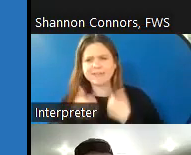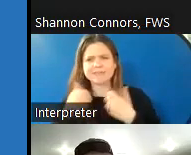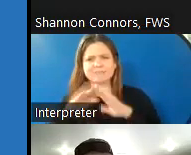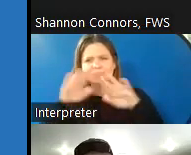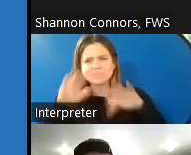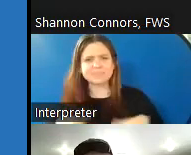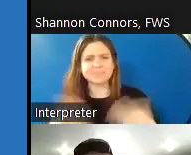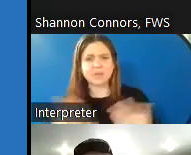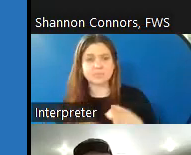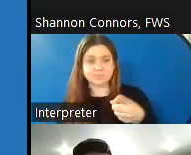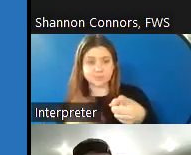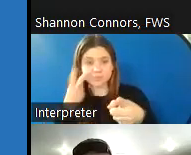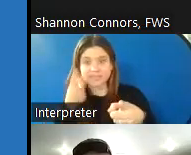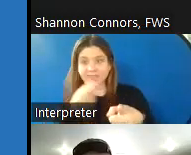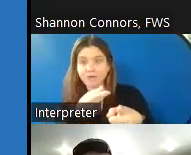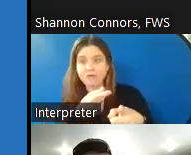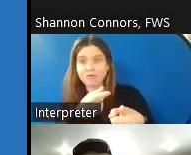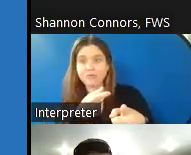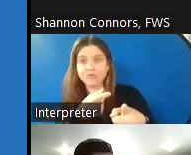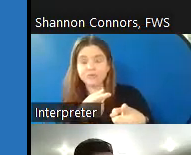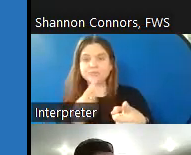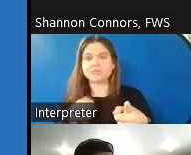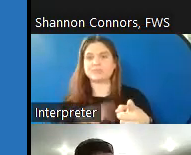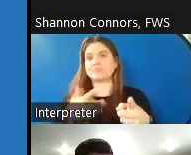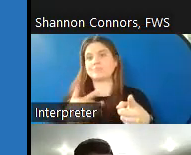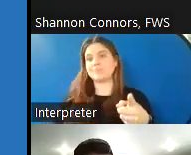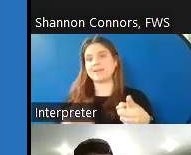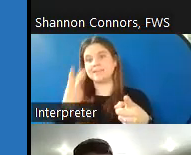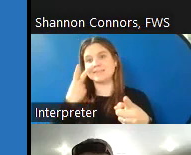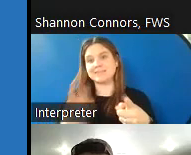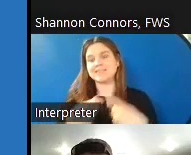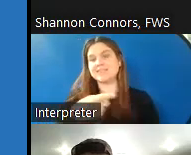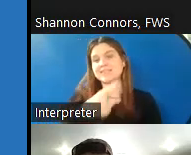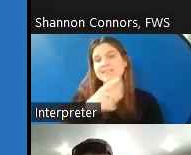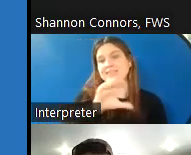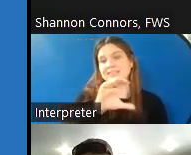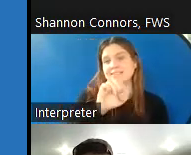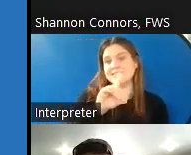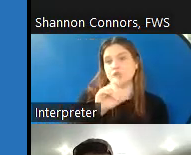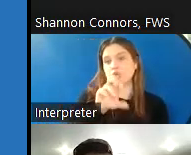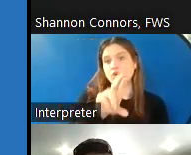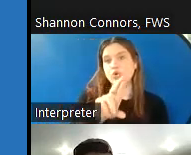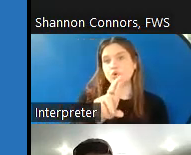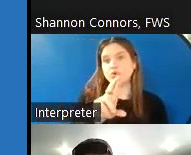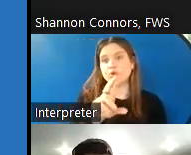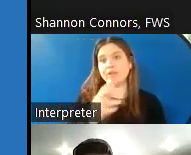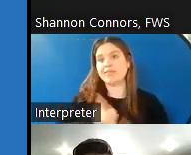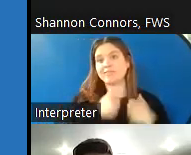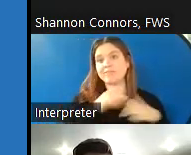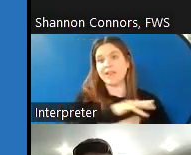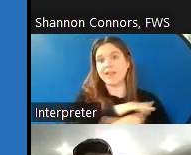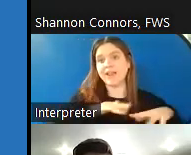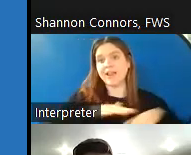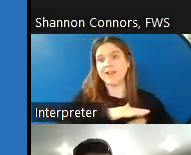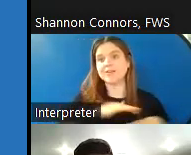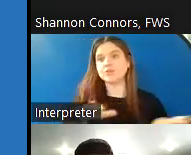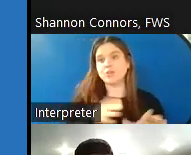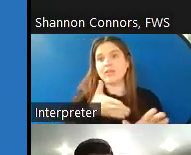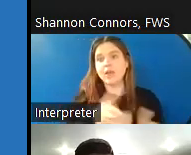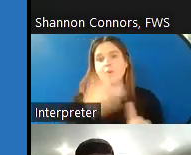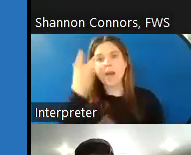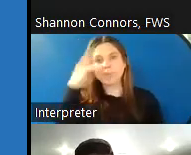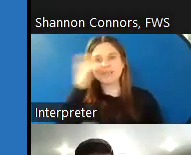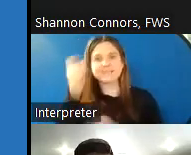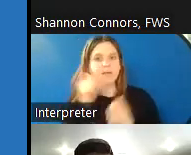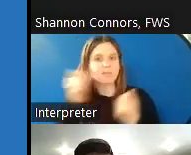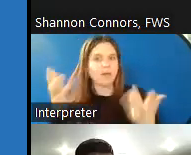one right there. We were finding them a lot of times down in the lowland cedar where nobody is doing any active work, really.